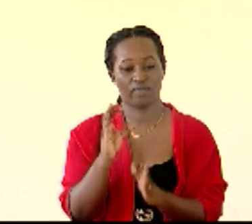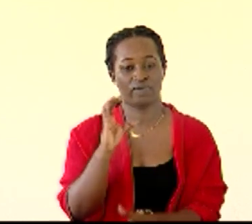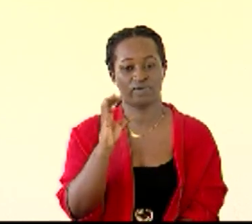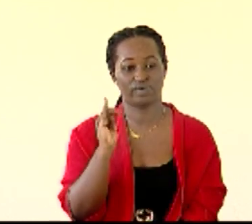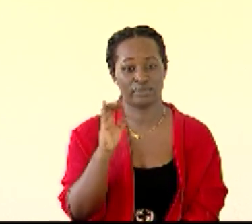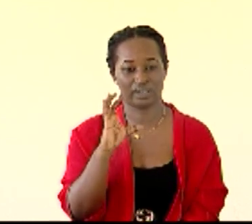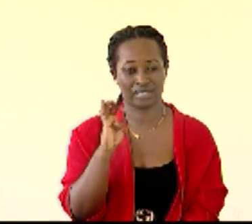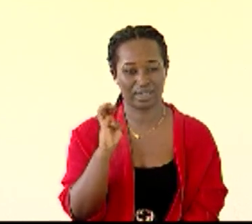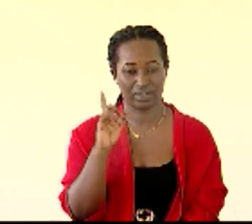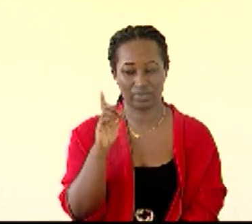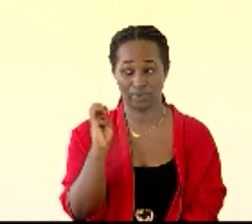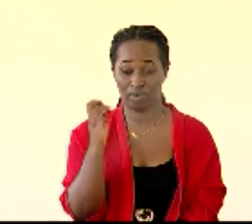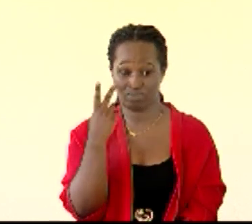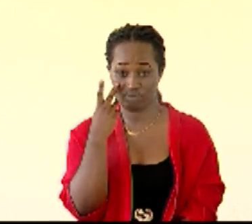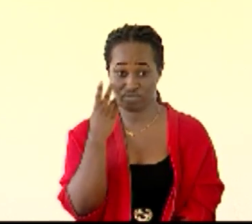guys, it's here.